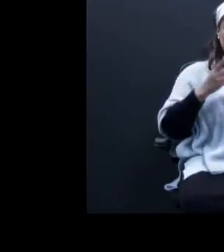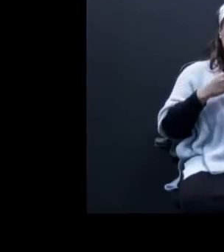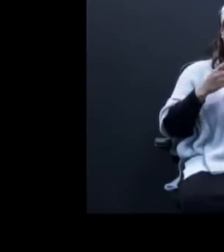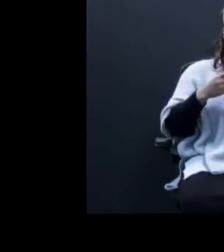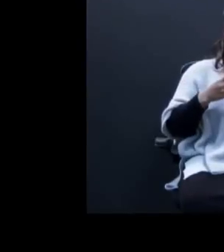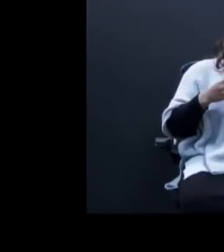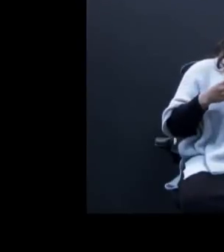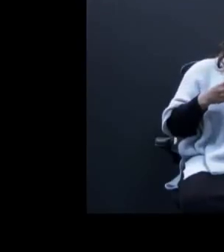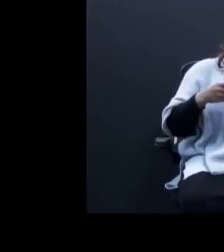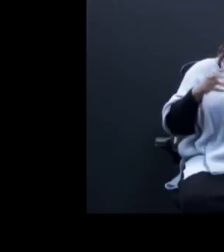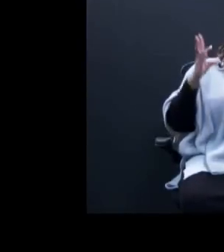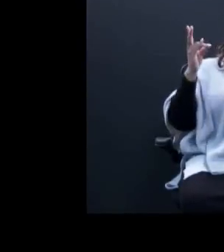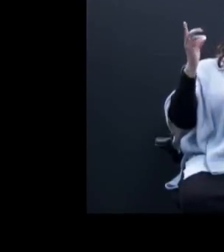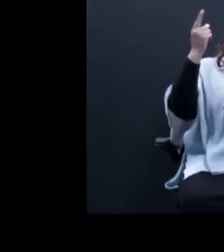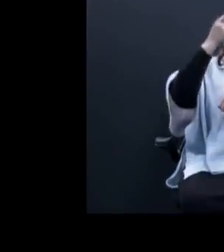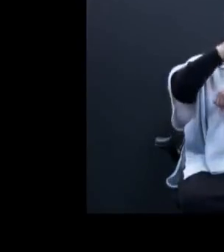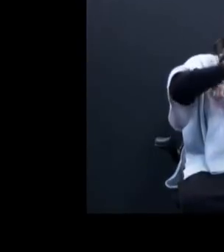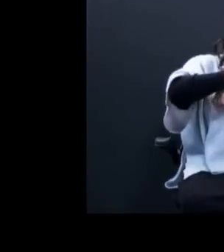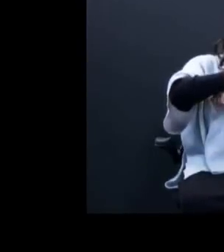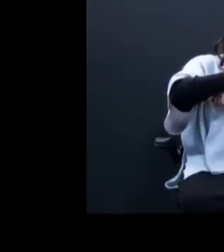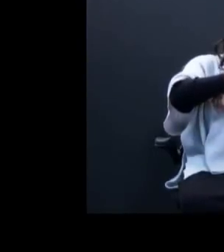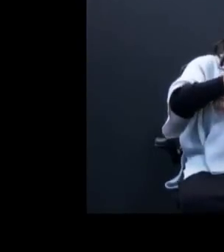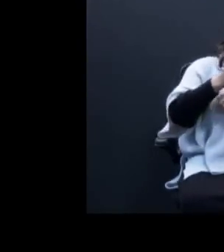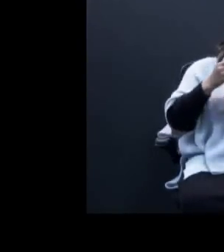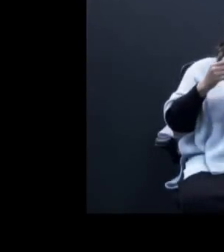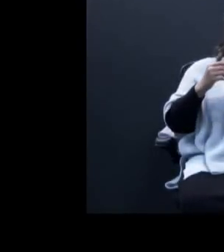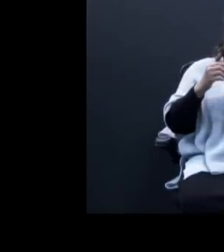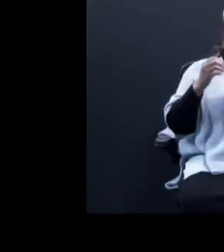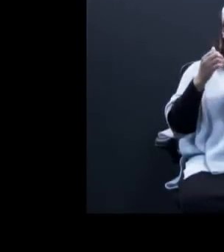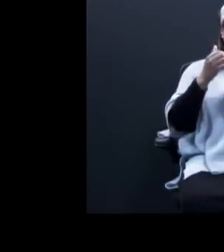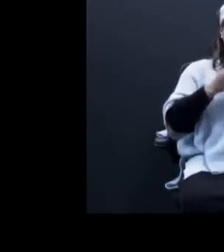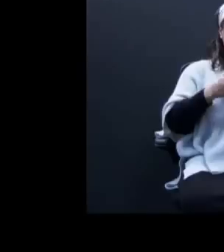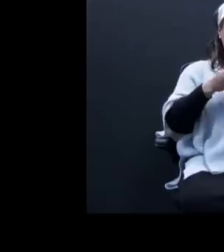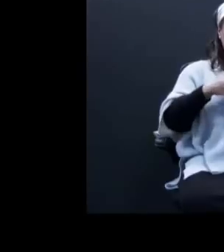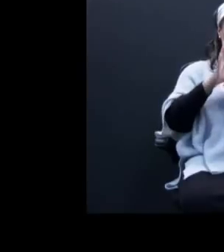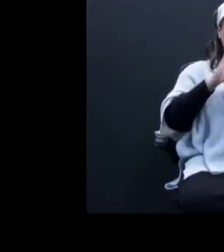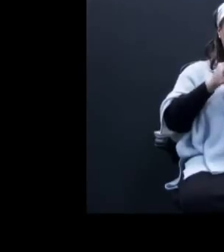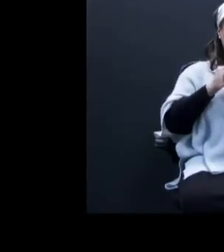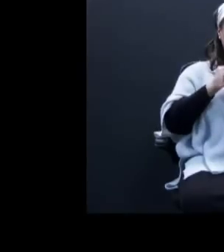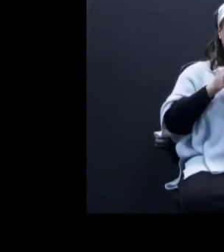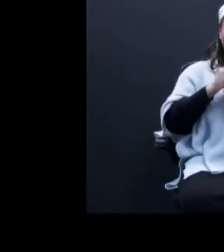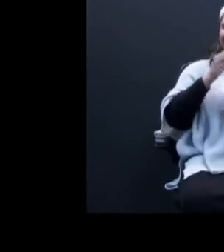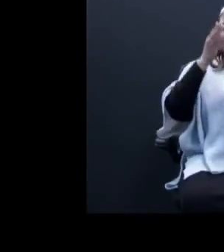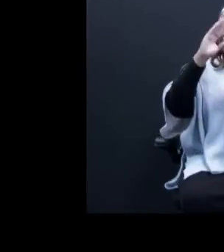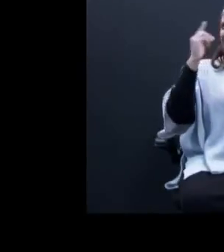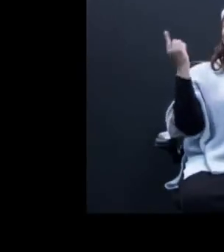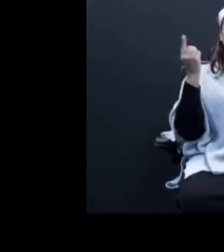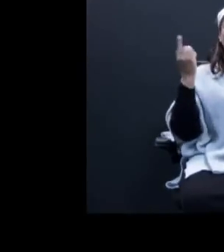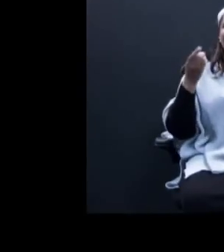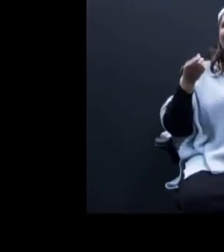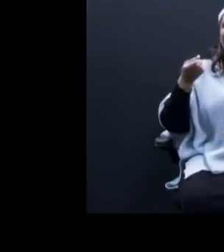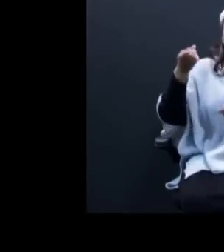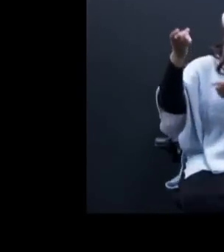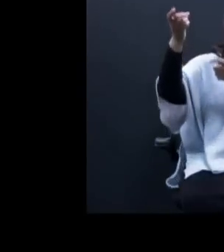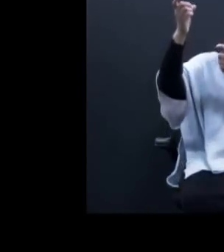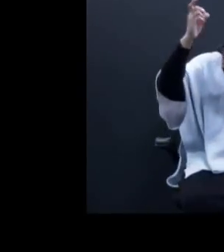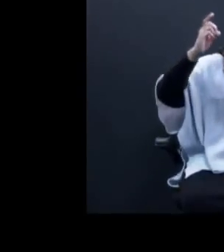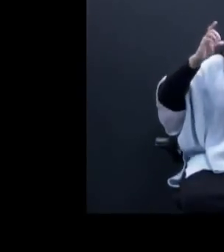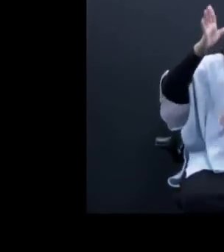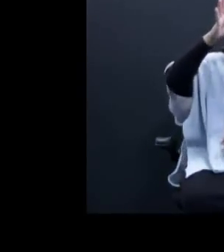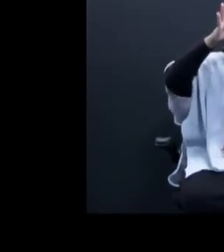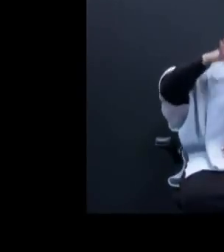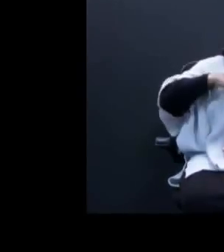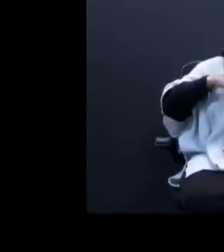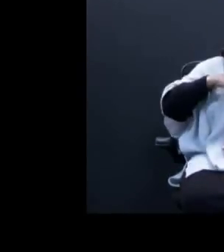unleavened bread. Why 7 days? Because 7 days is all God gave man, which represent